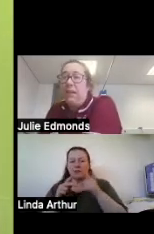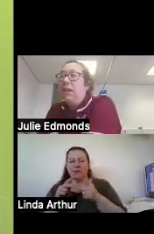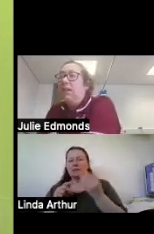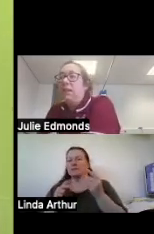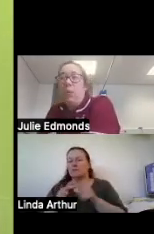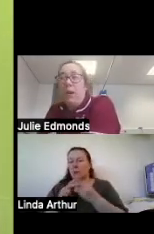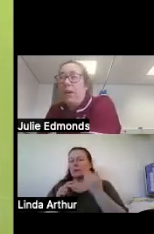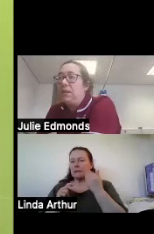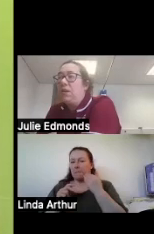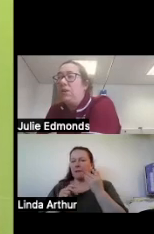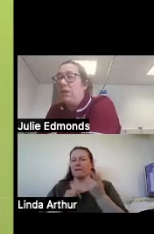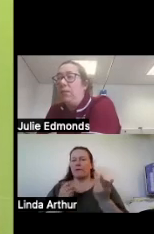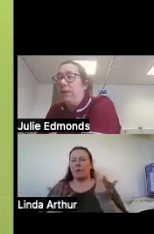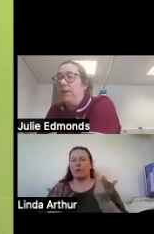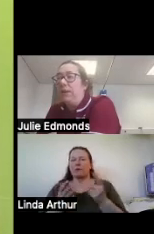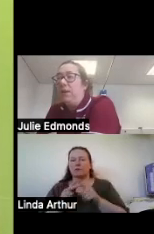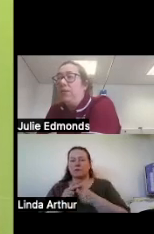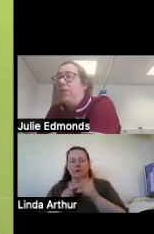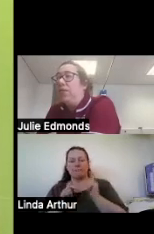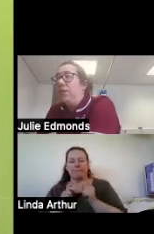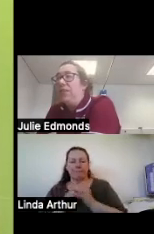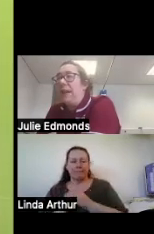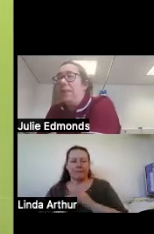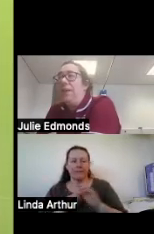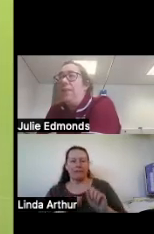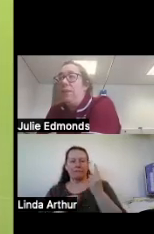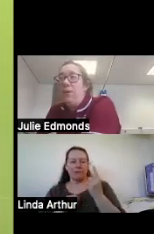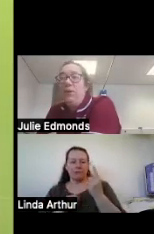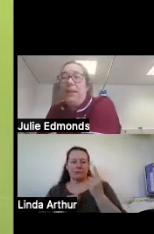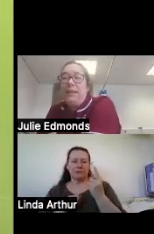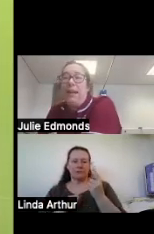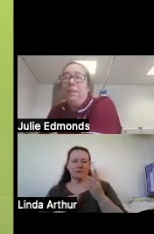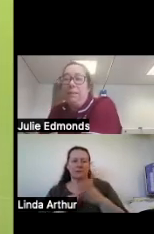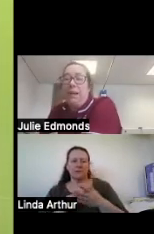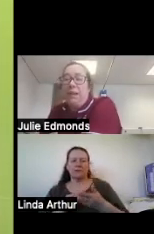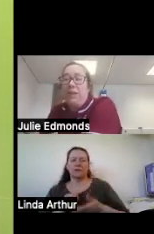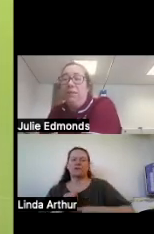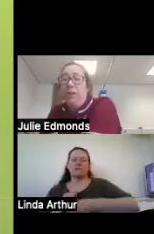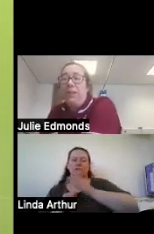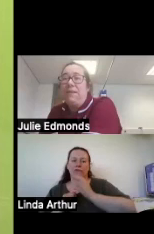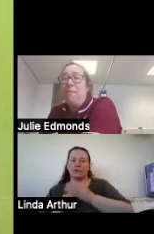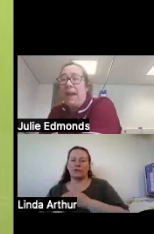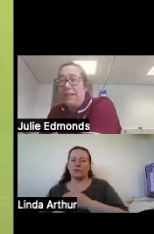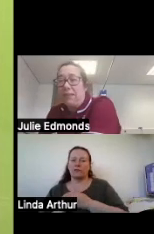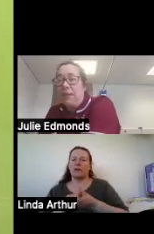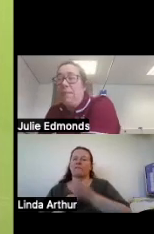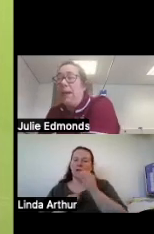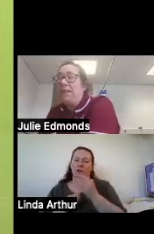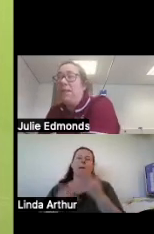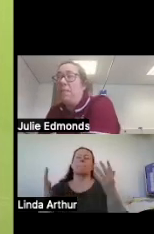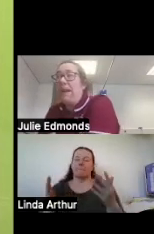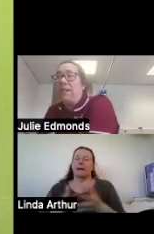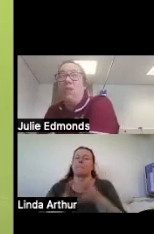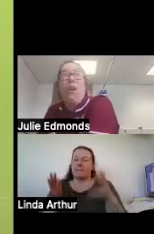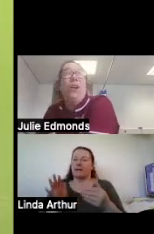things. That's our starting point. So the first step, fluid intake manipulation. Fluids have a